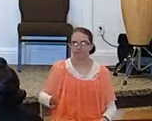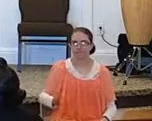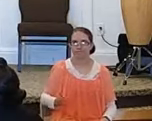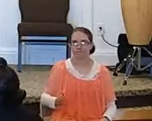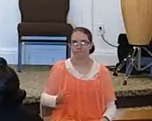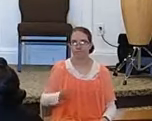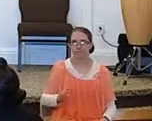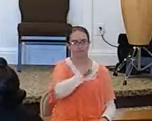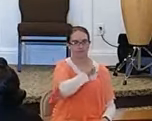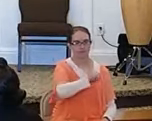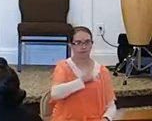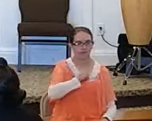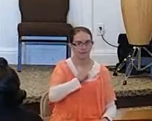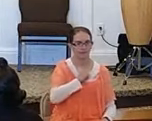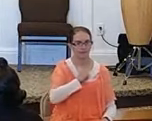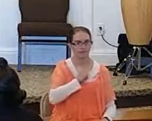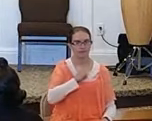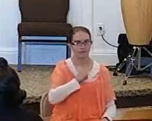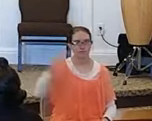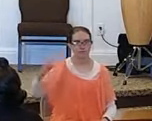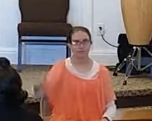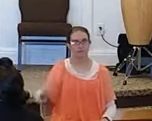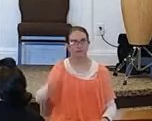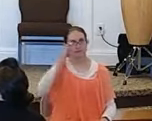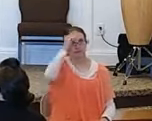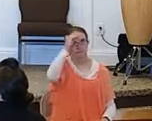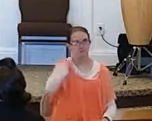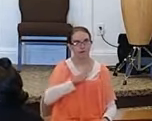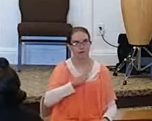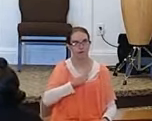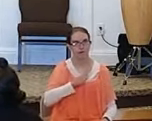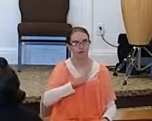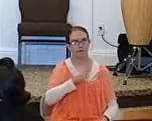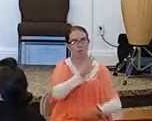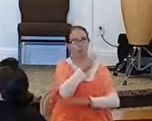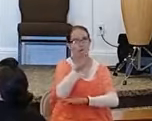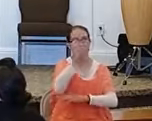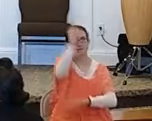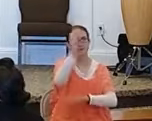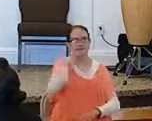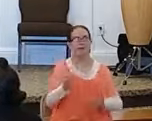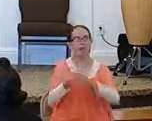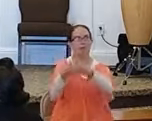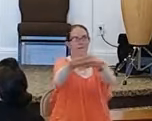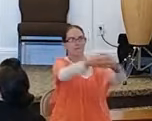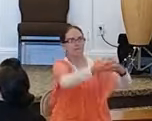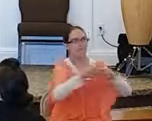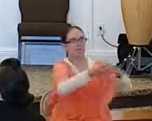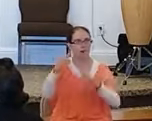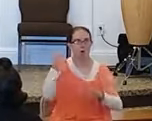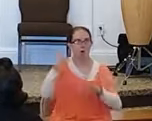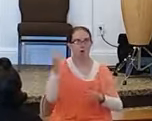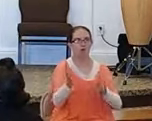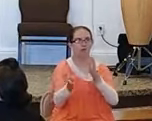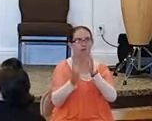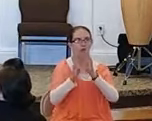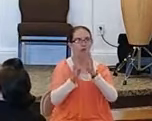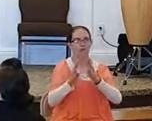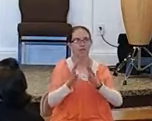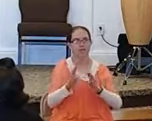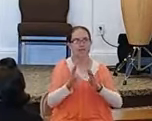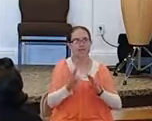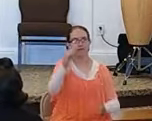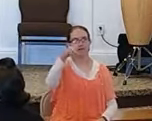this missionary, and next to him was this guy from the jungles of South America. They only spoke that dialect